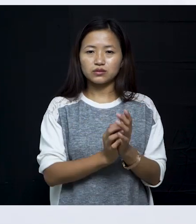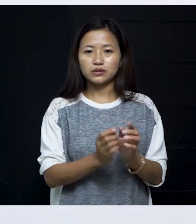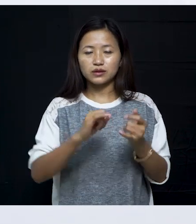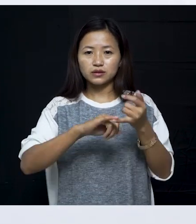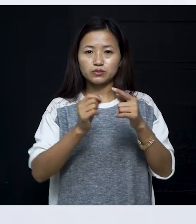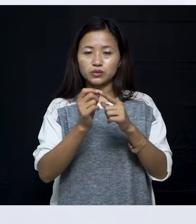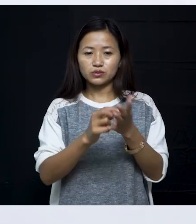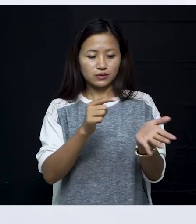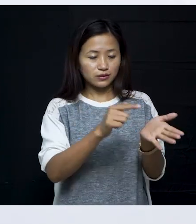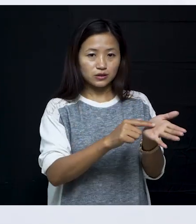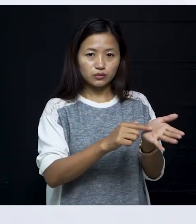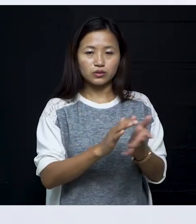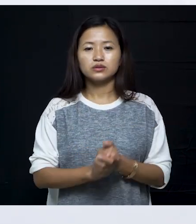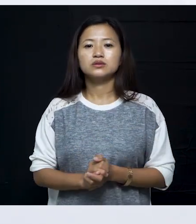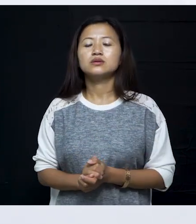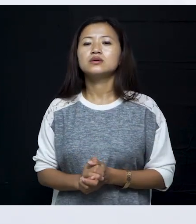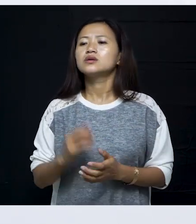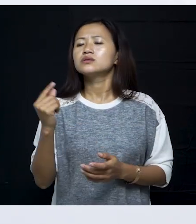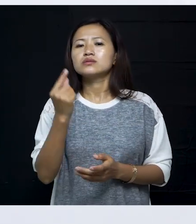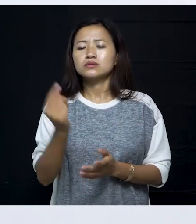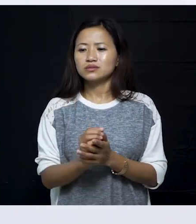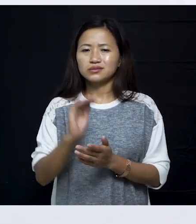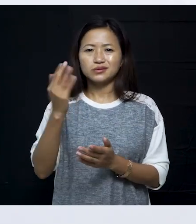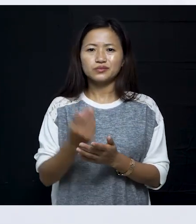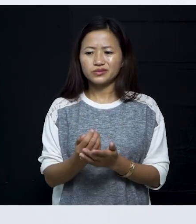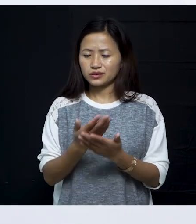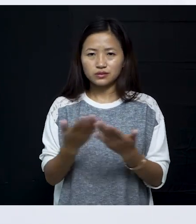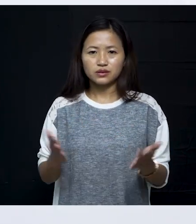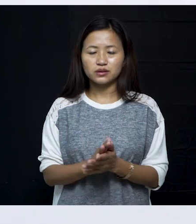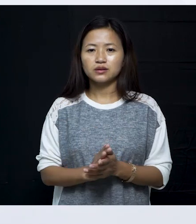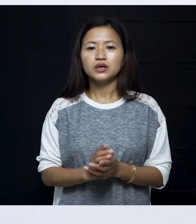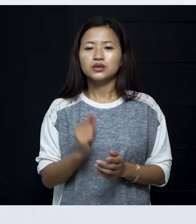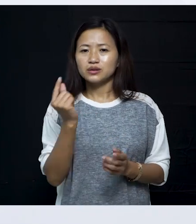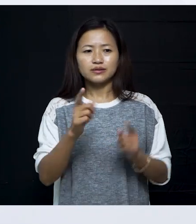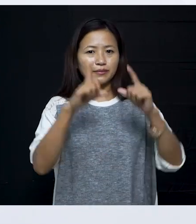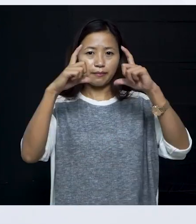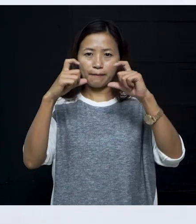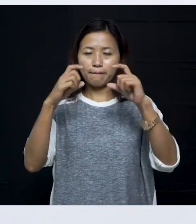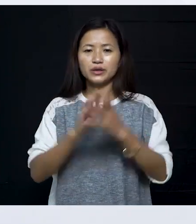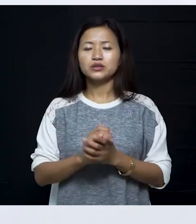become a simple visual. You can also use something, an image, a picture or a sketch that is